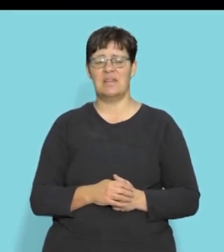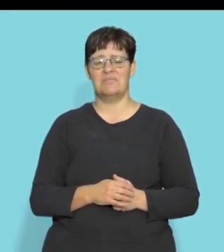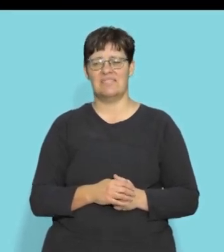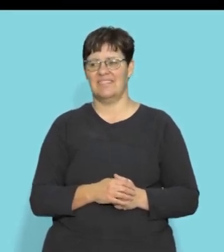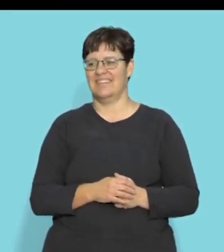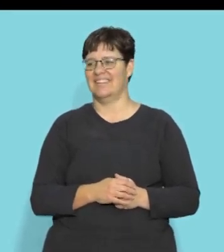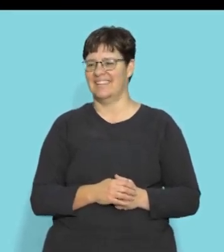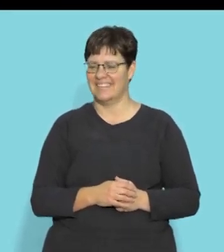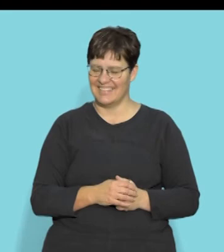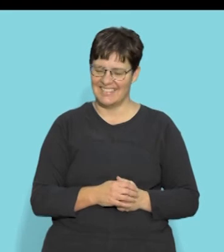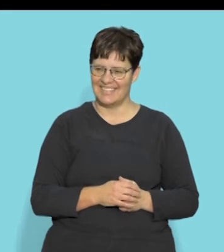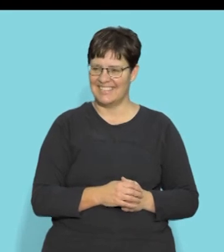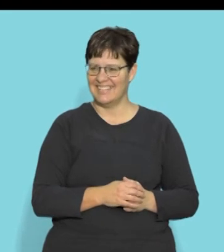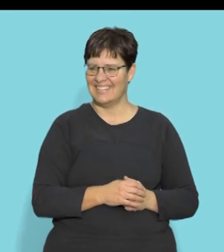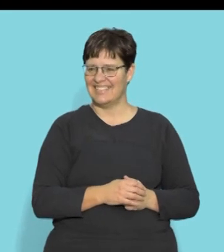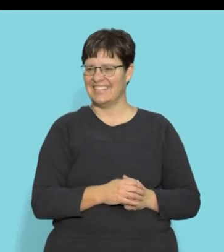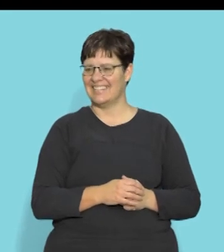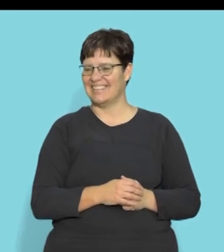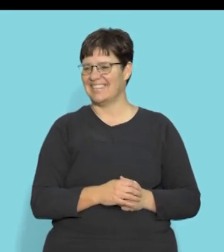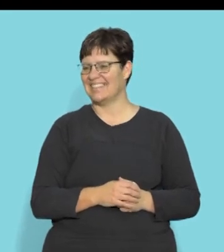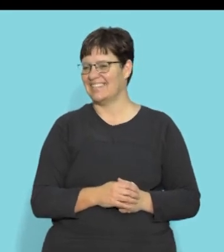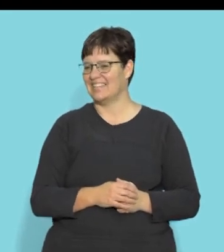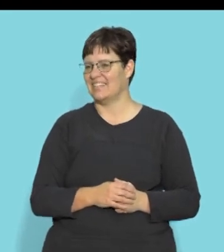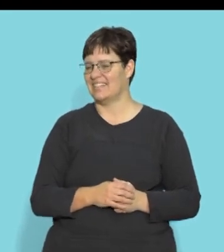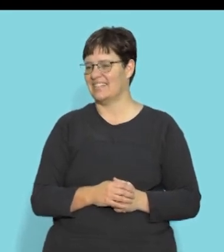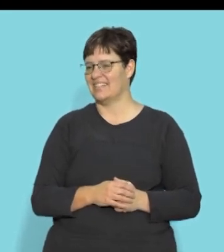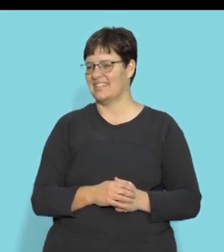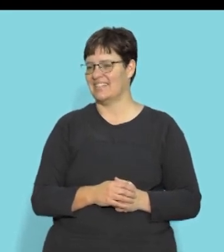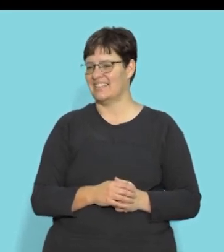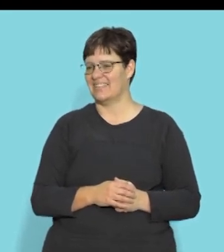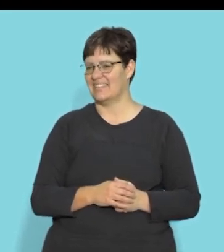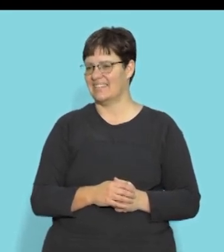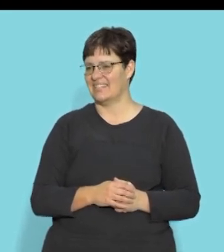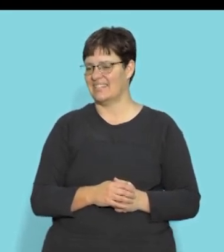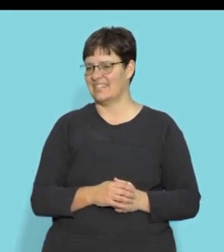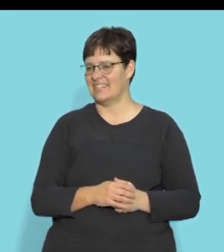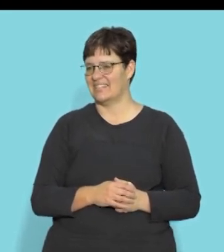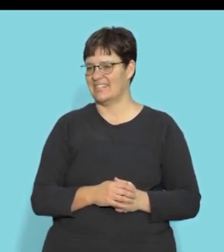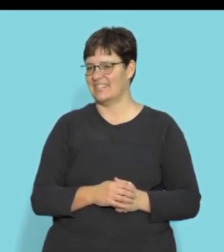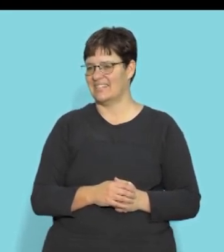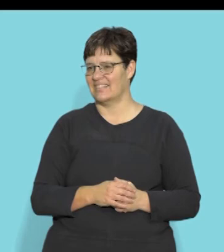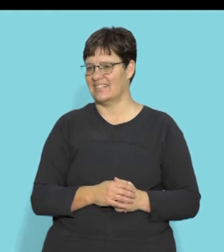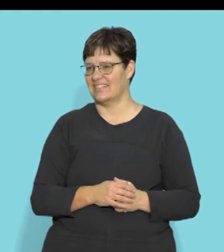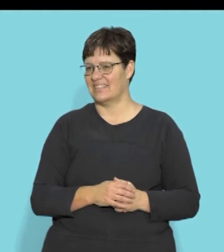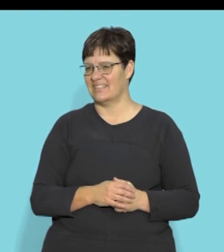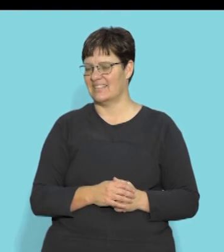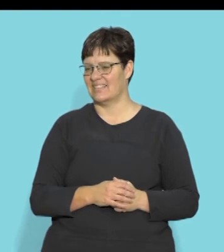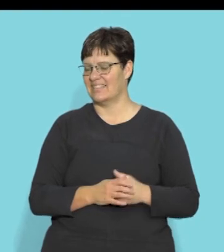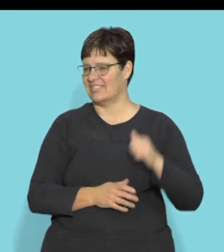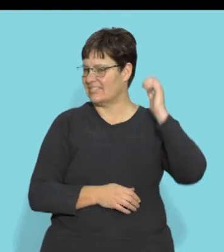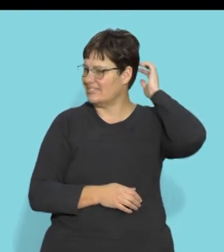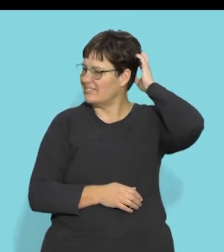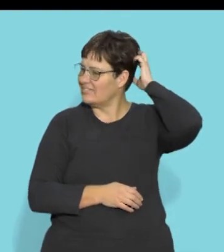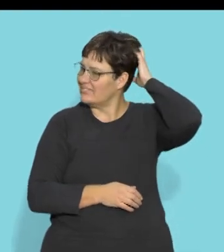She broke it. I broke it. Just press and hold on the other side. Yeah. Yeah, press and hold there. Oh.